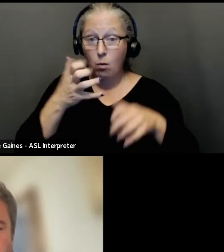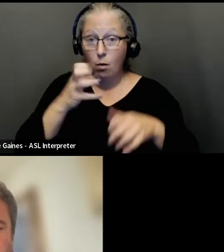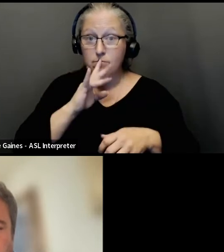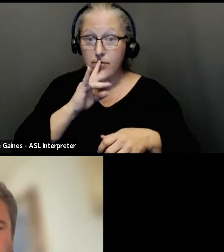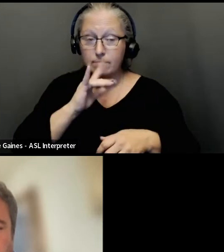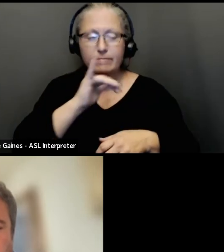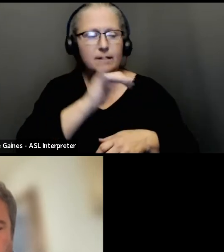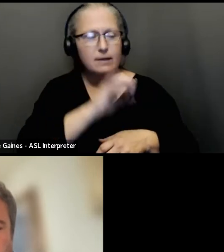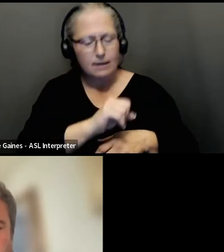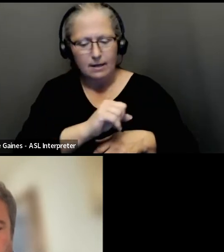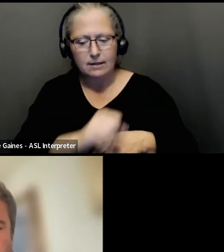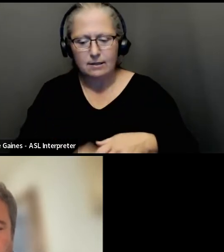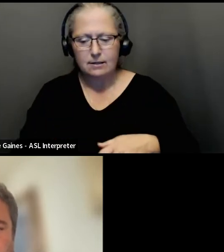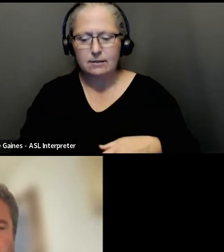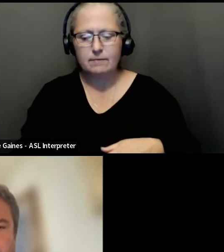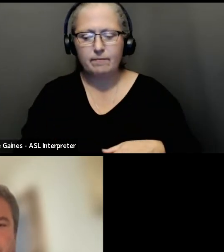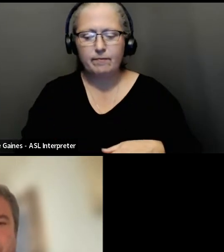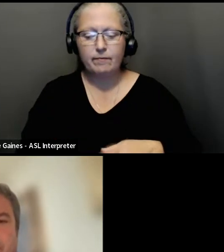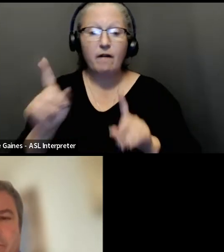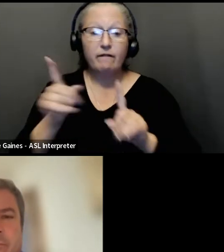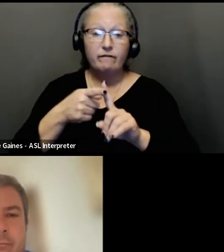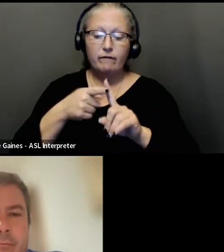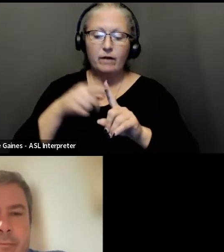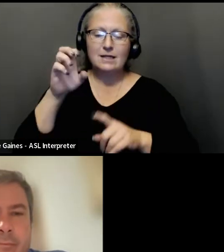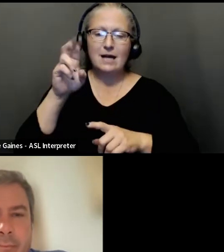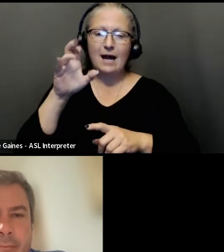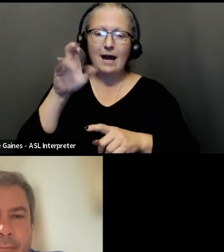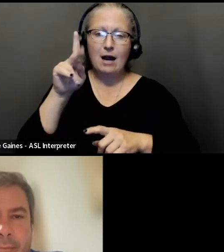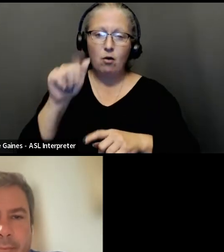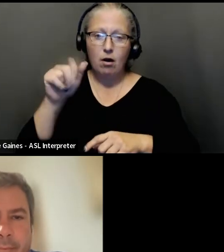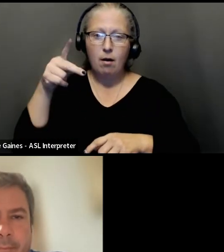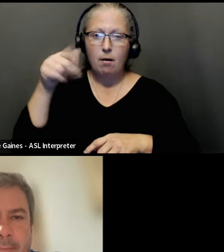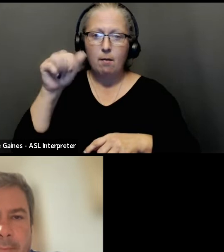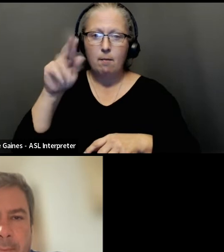Yes, we do. Our first speaker will be Miss Erica Parker.